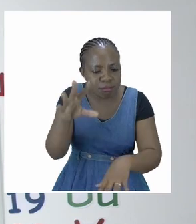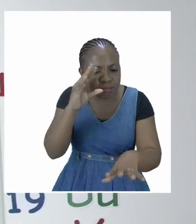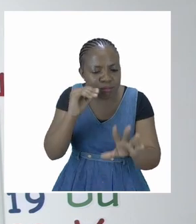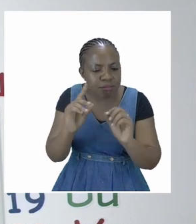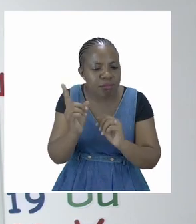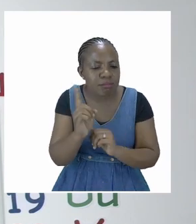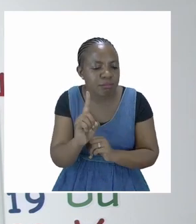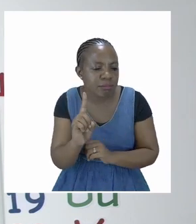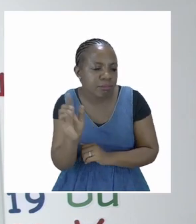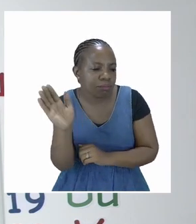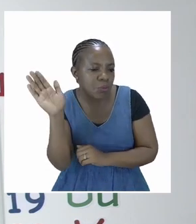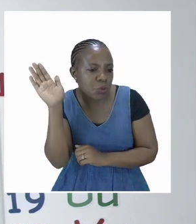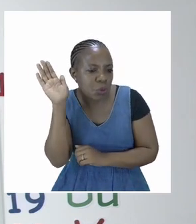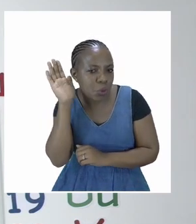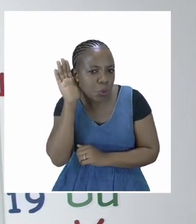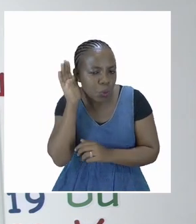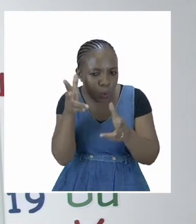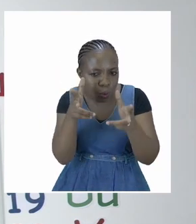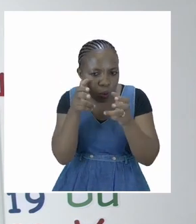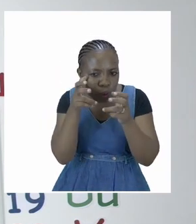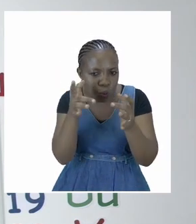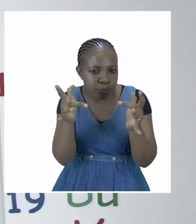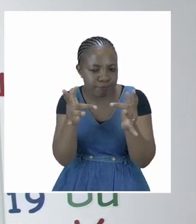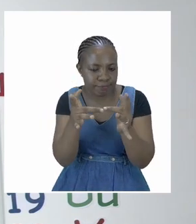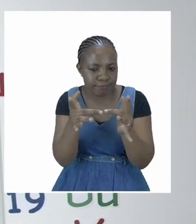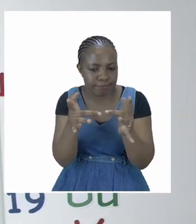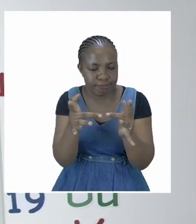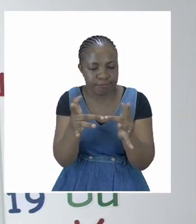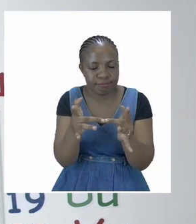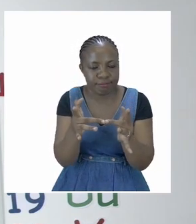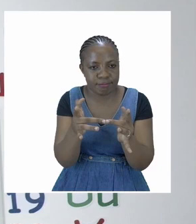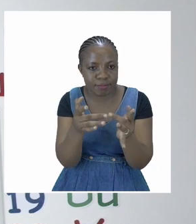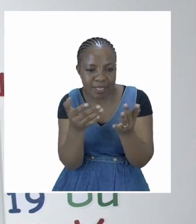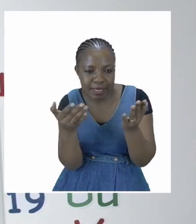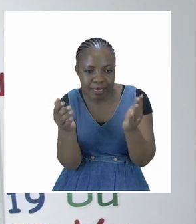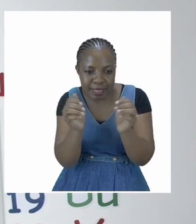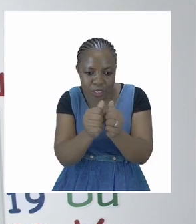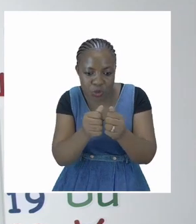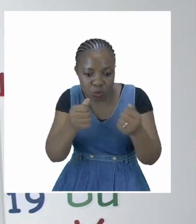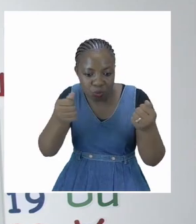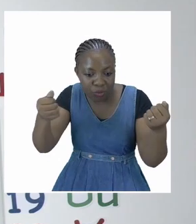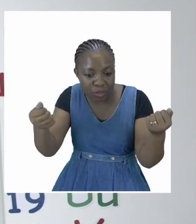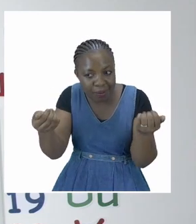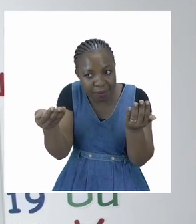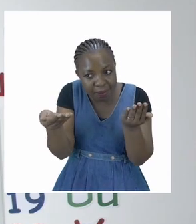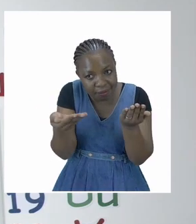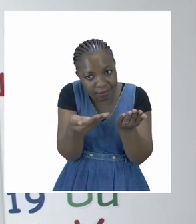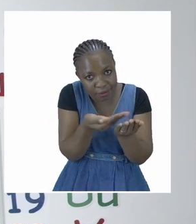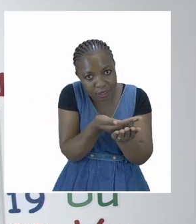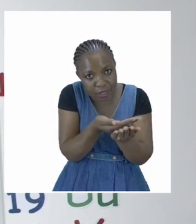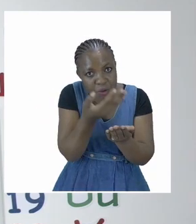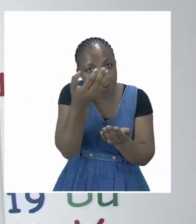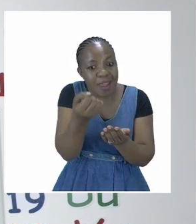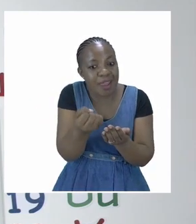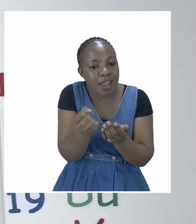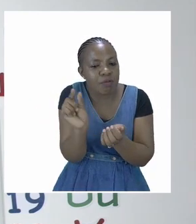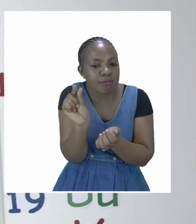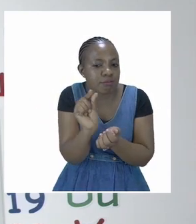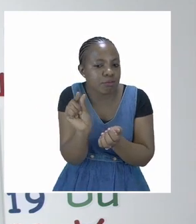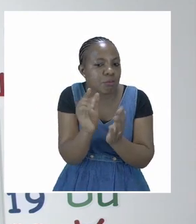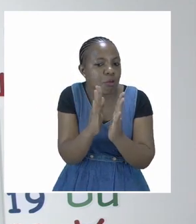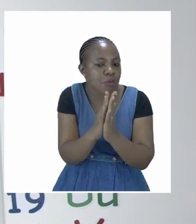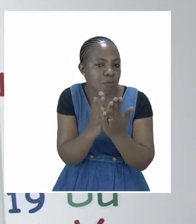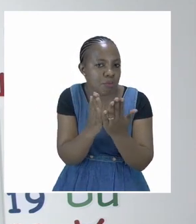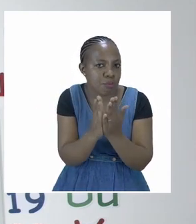or watching online. Inside the newspapers, there is an insert of the lesson